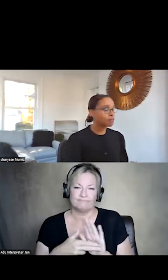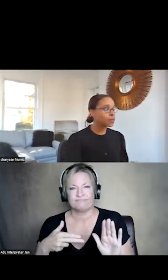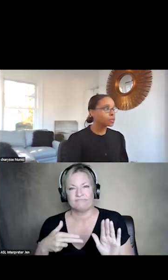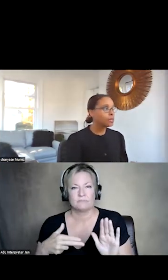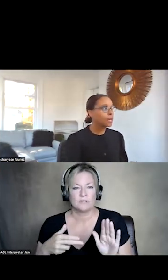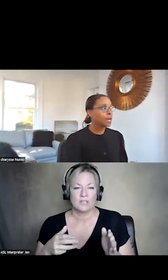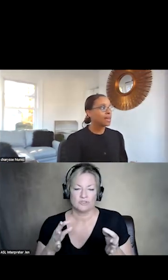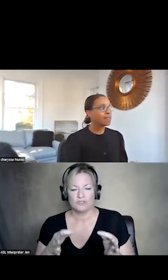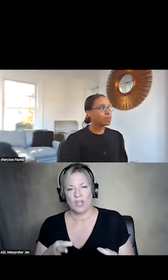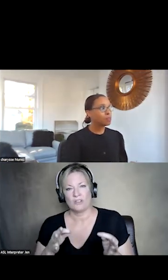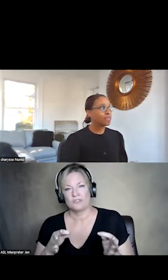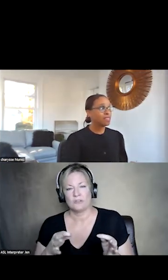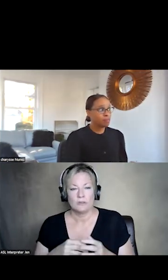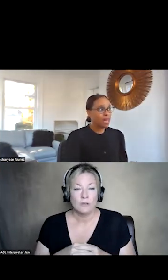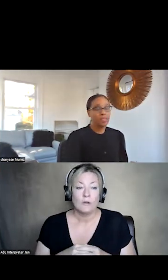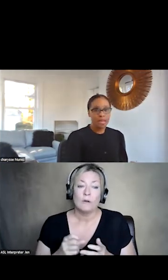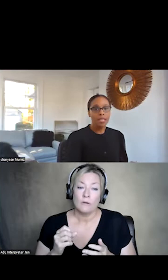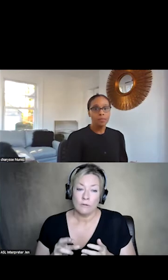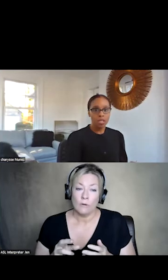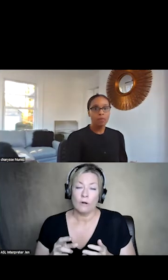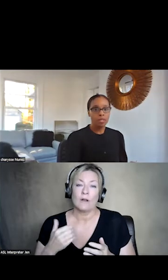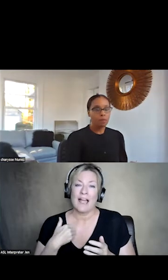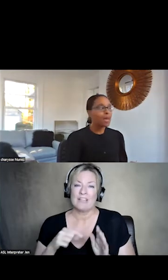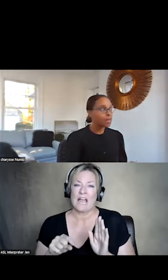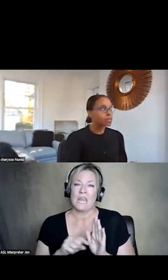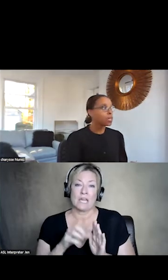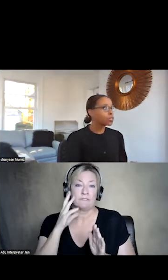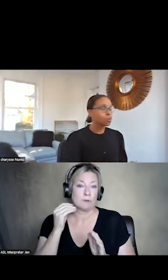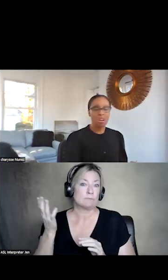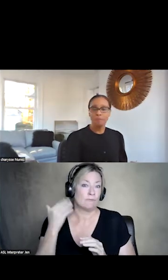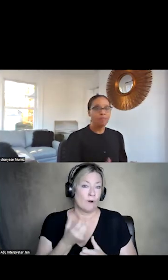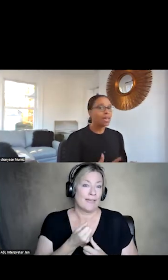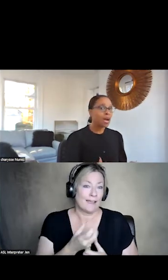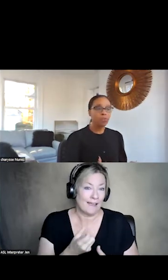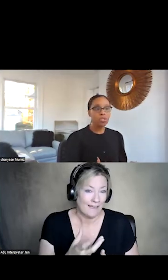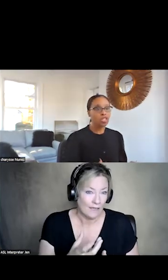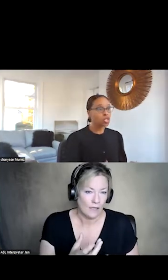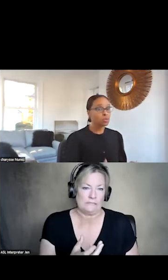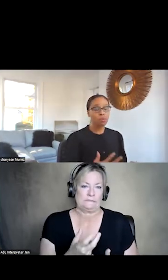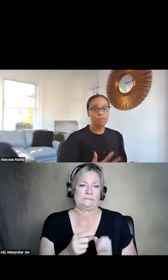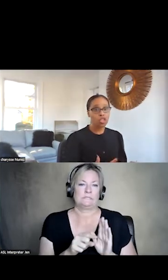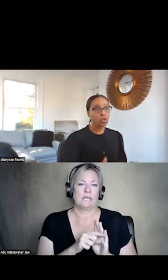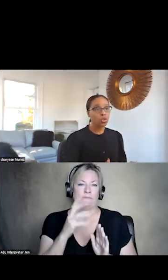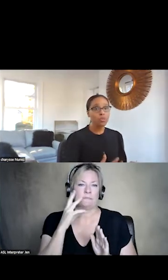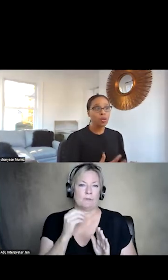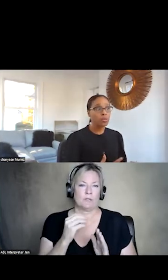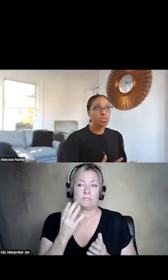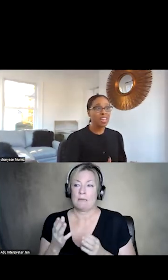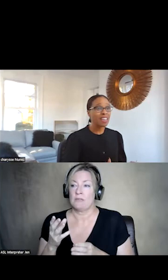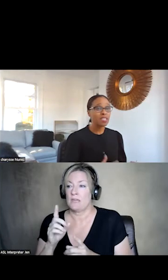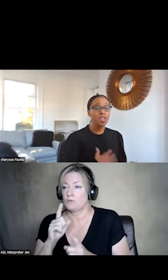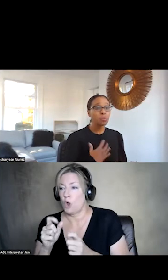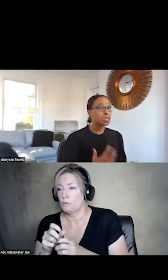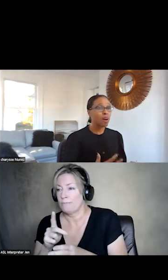judged unfairly, and they're having negative experience in the past. So I may have had conversations with professionals or with